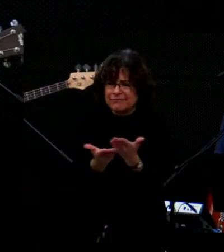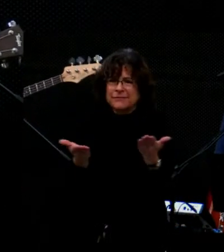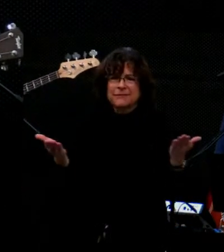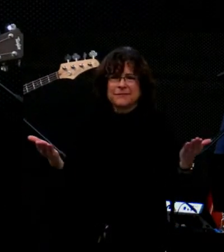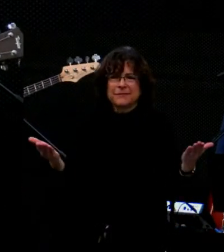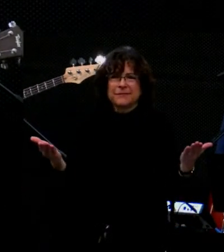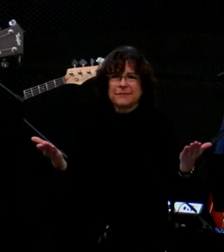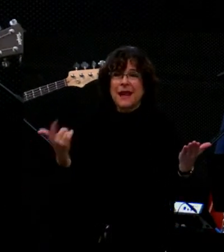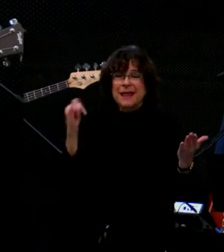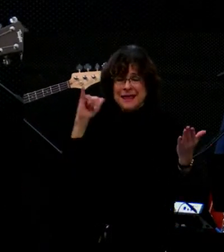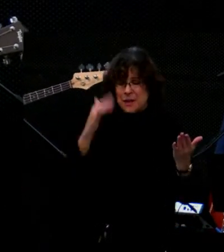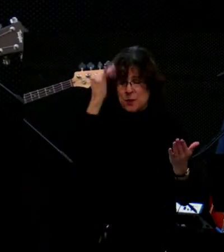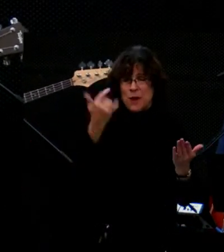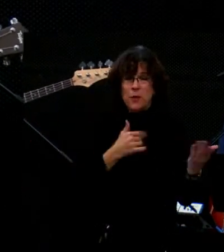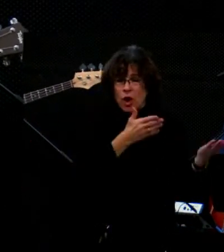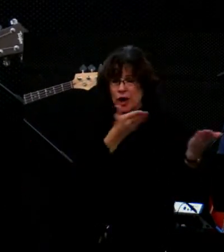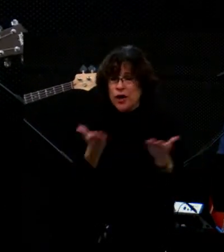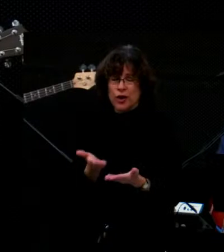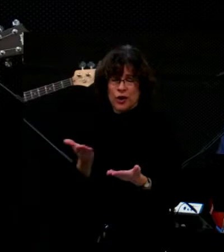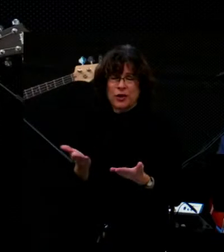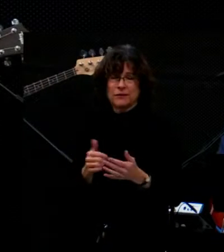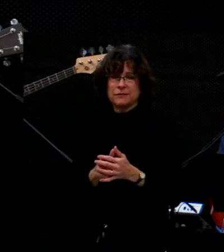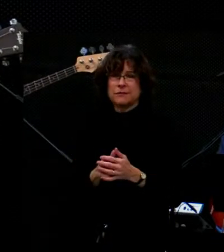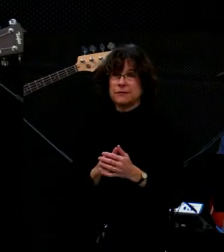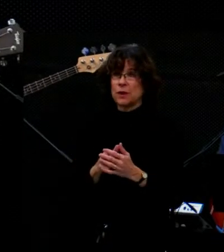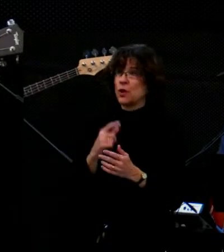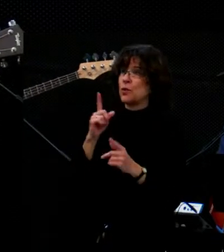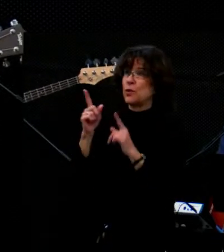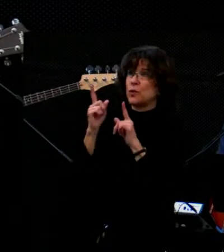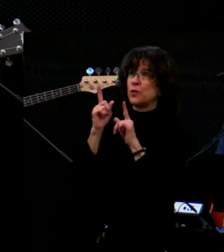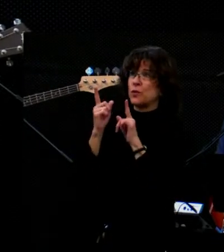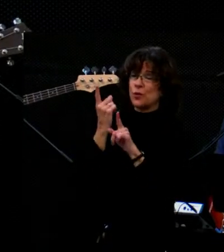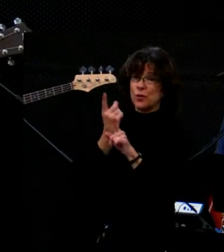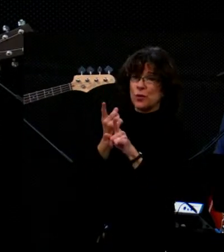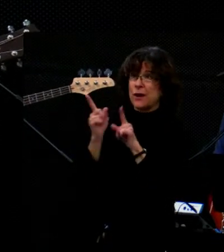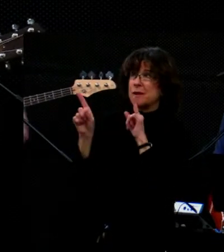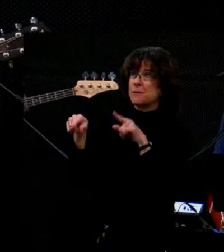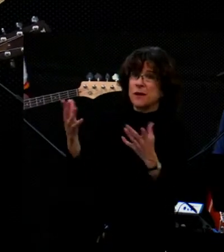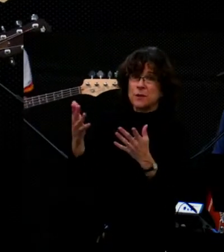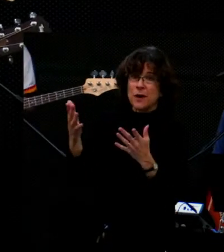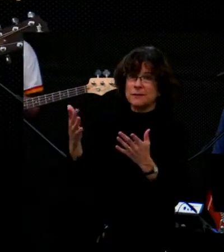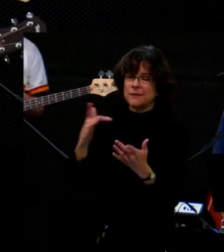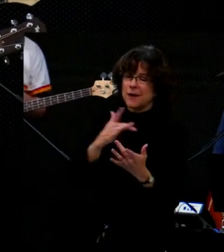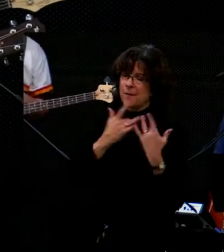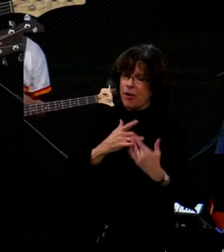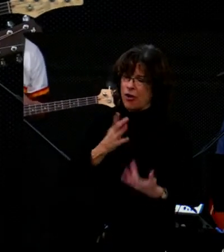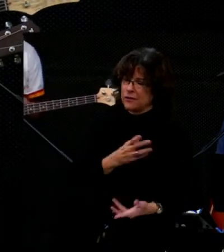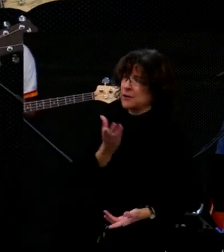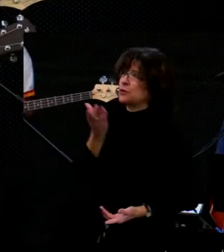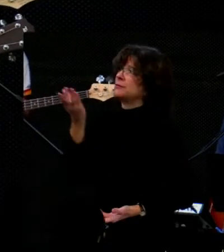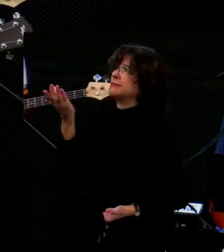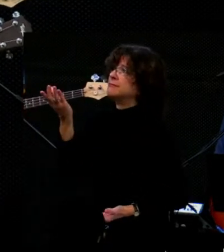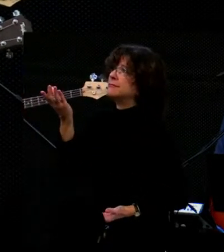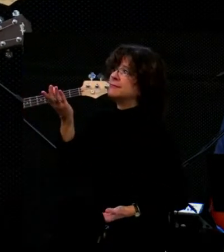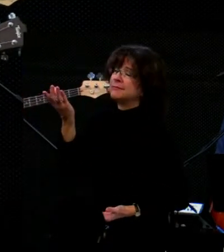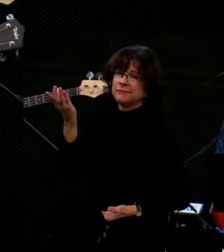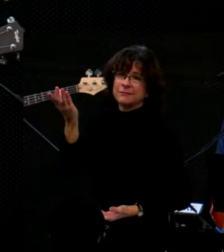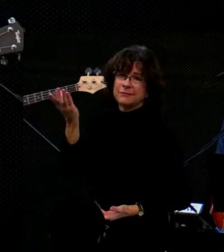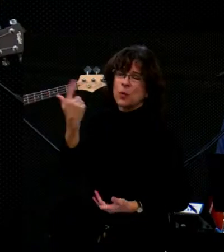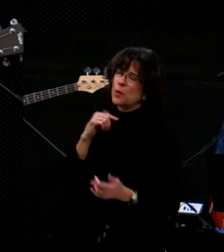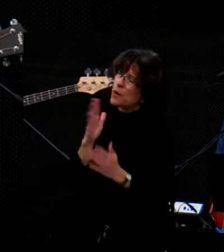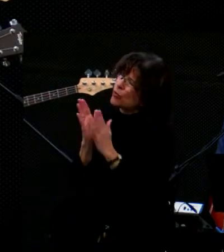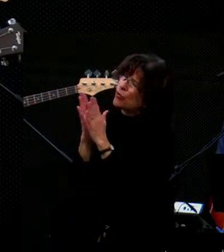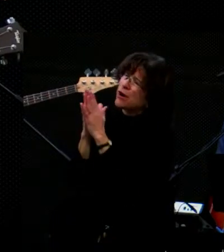only right response to that is, here's my heart, Lord. Here's my heart, Lord. We praise